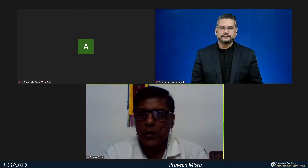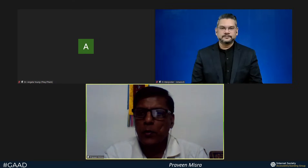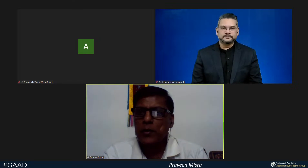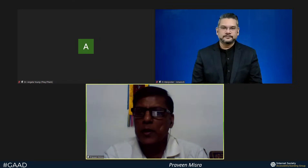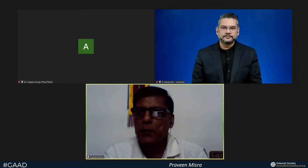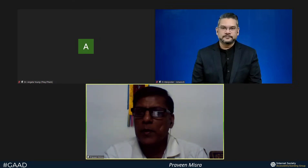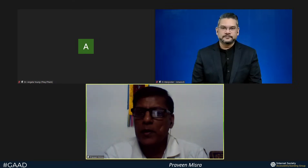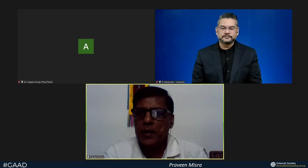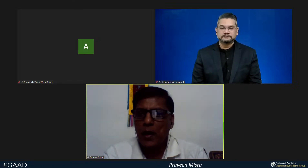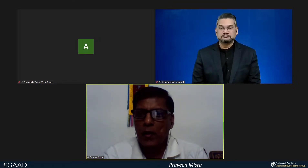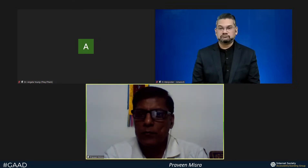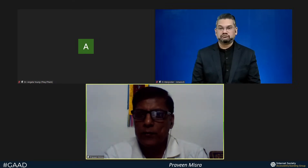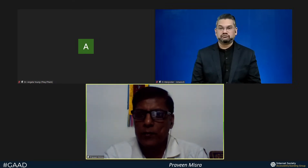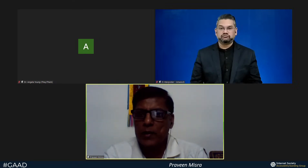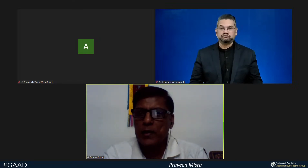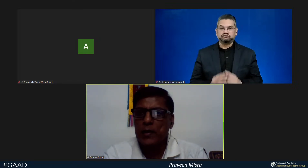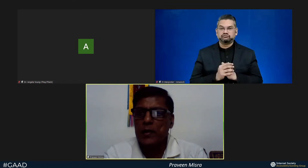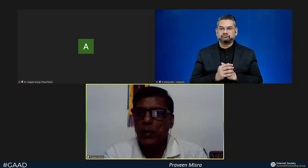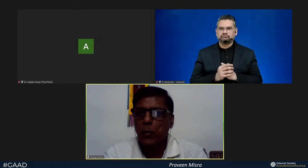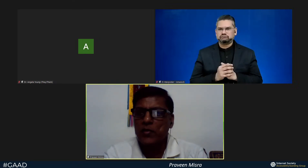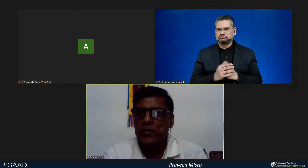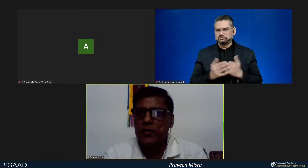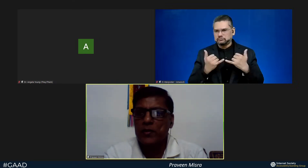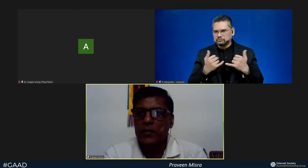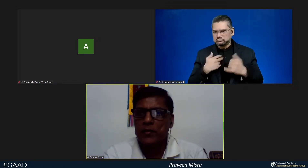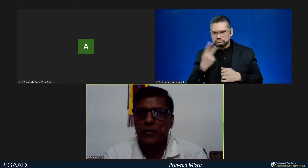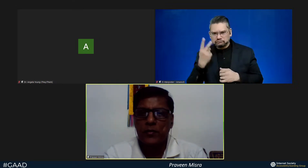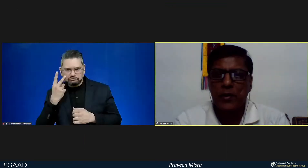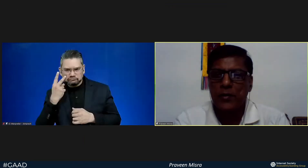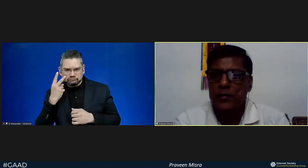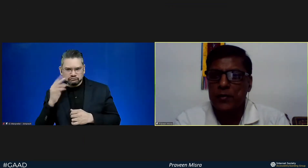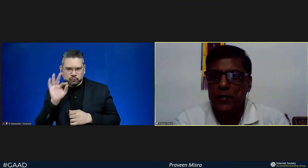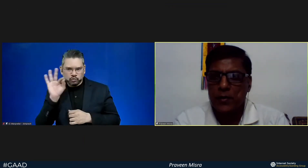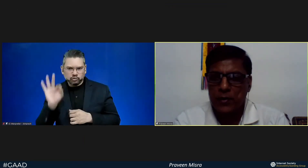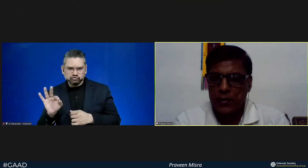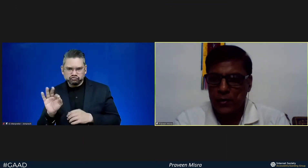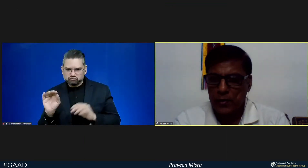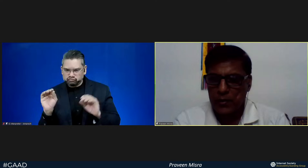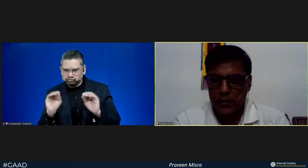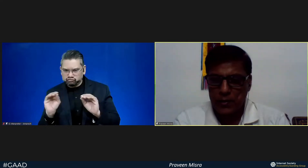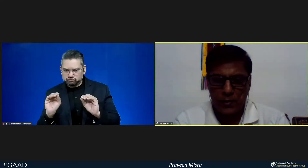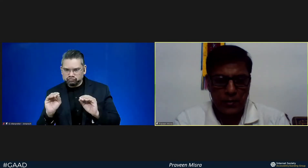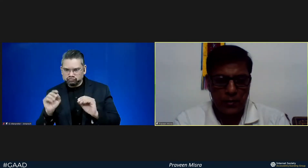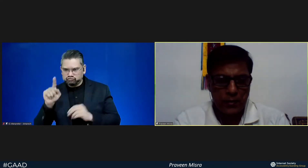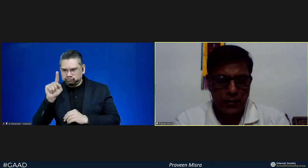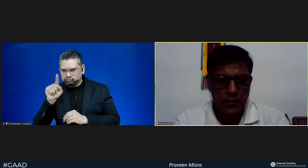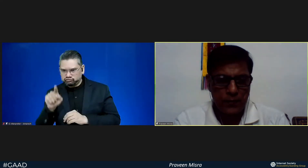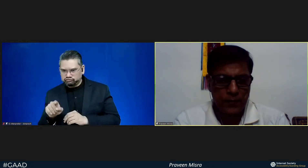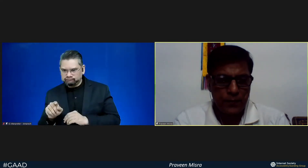So I don't think we have any questions at this stage.